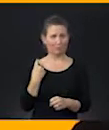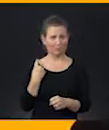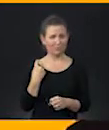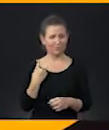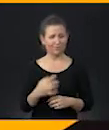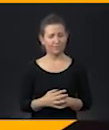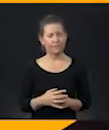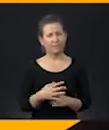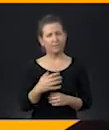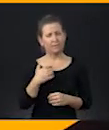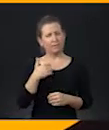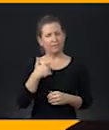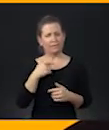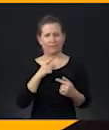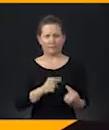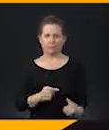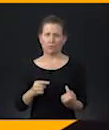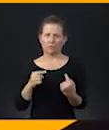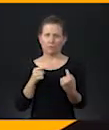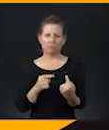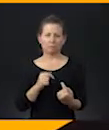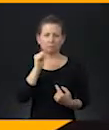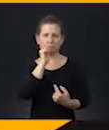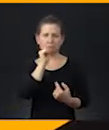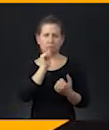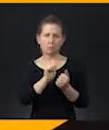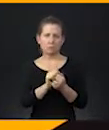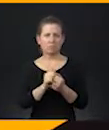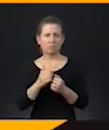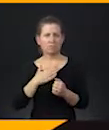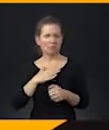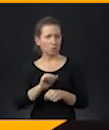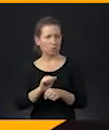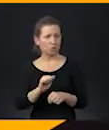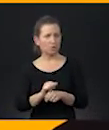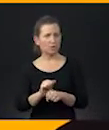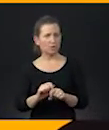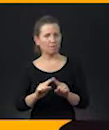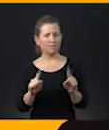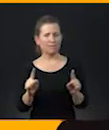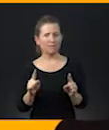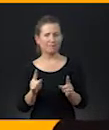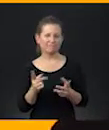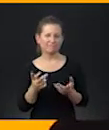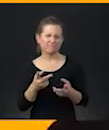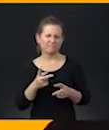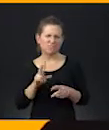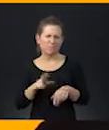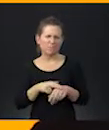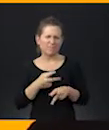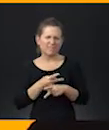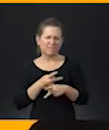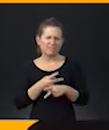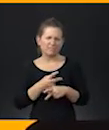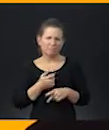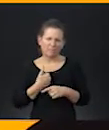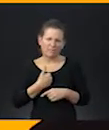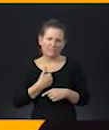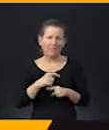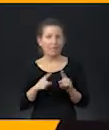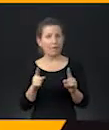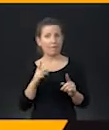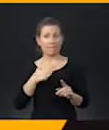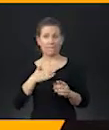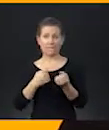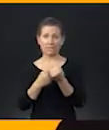got a year ago. And I struggle, you know, every day with my jobs, but like I said, I usually keep it to myself. But